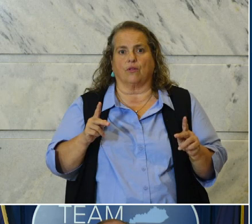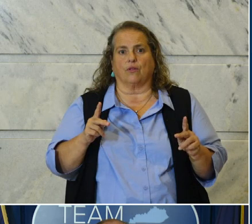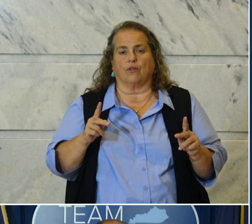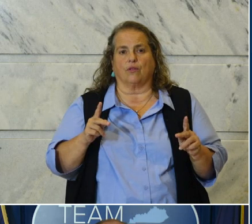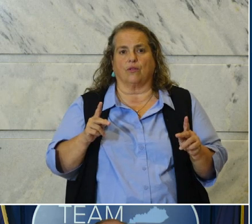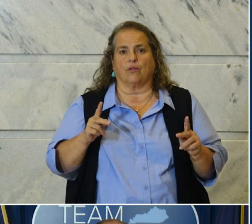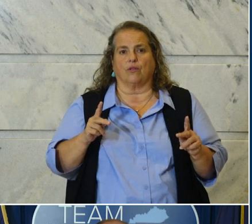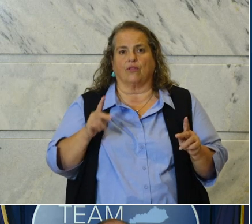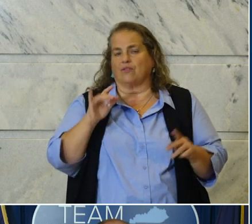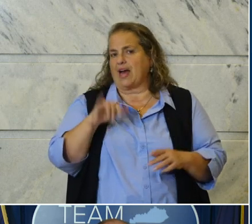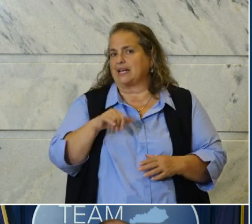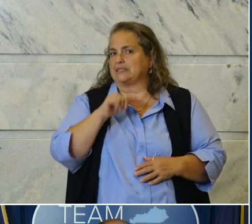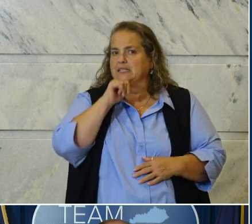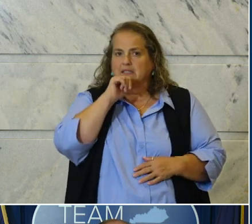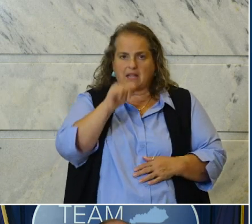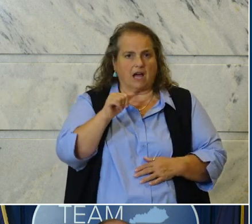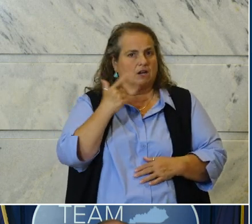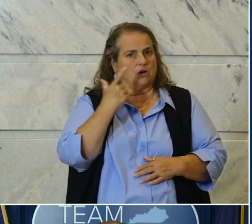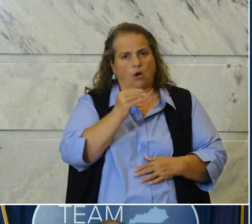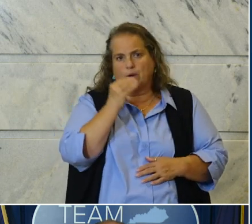that's not returning home.